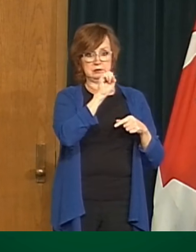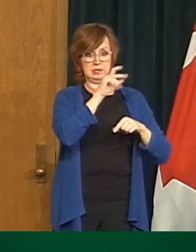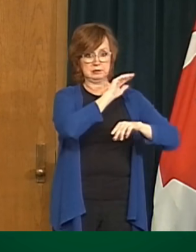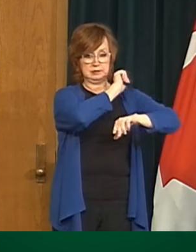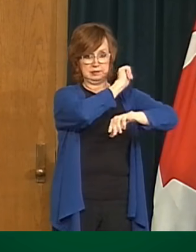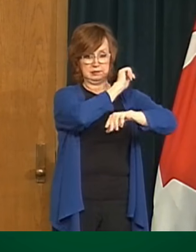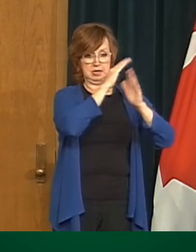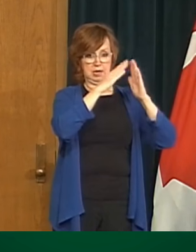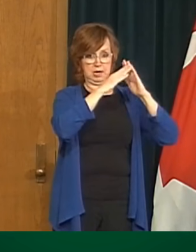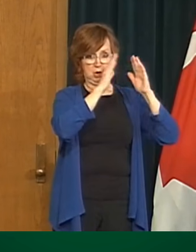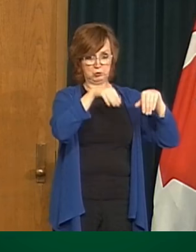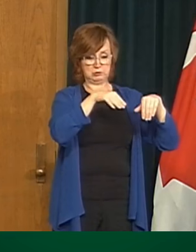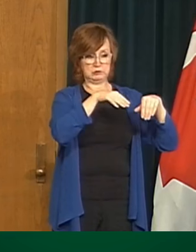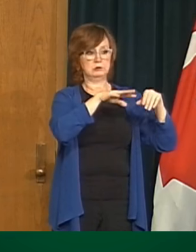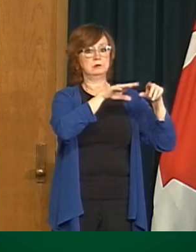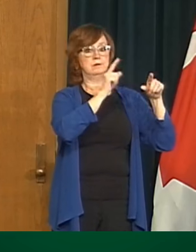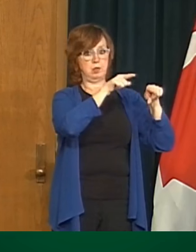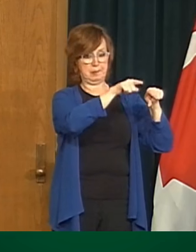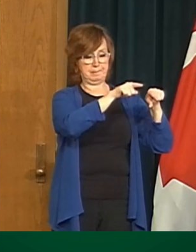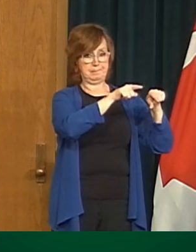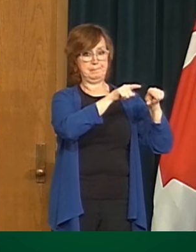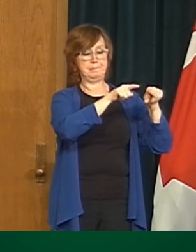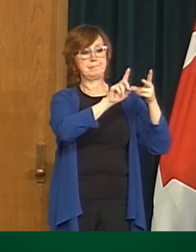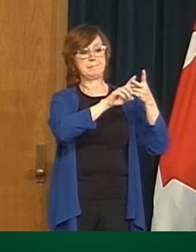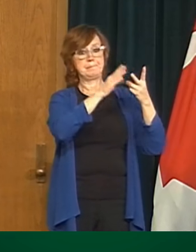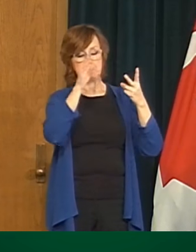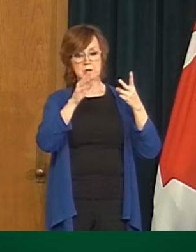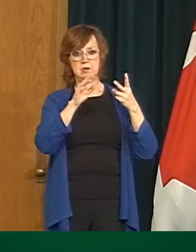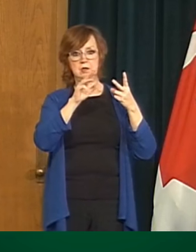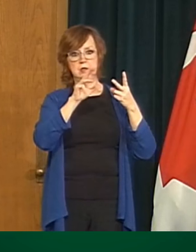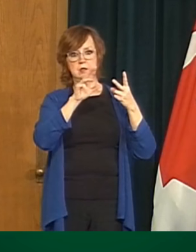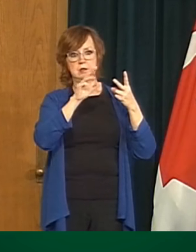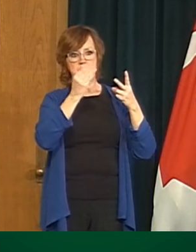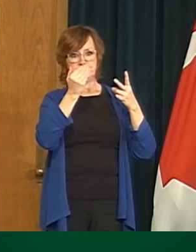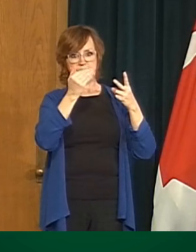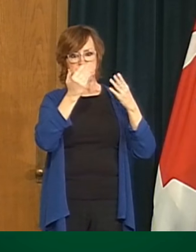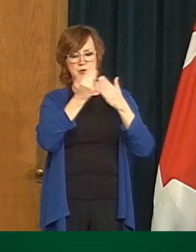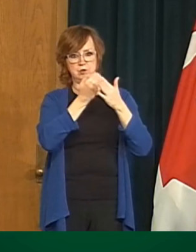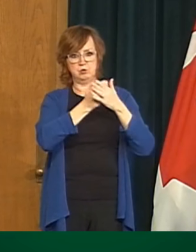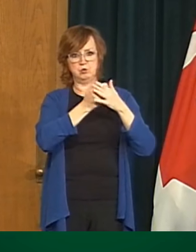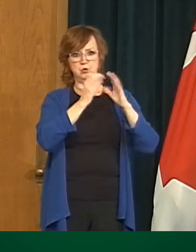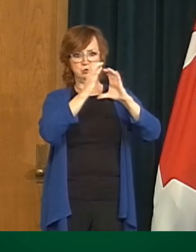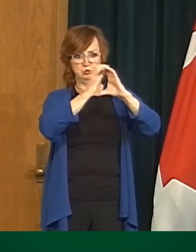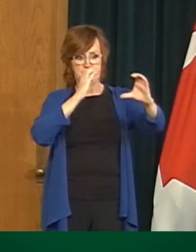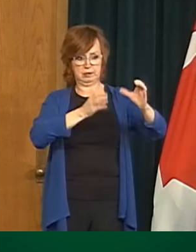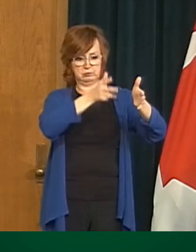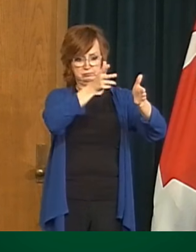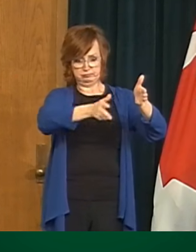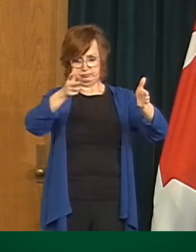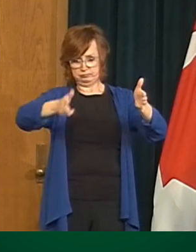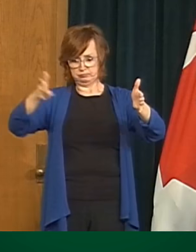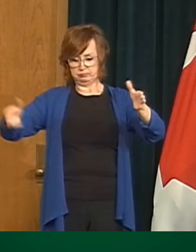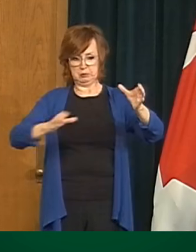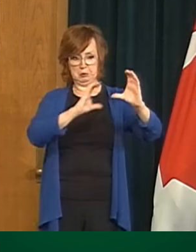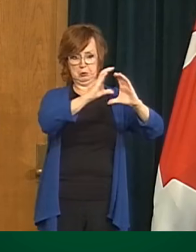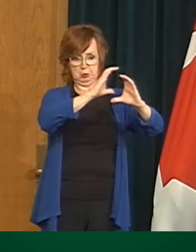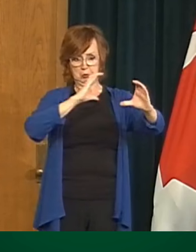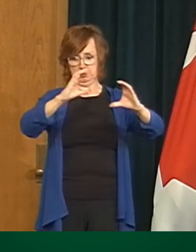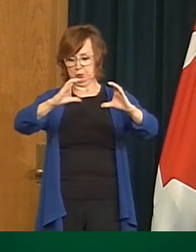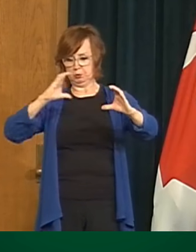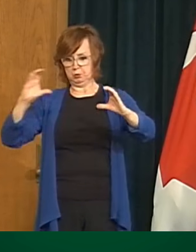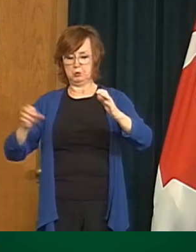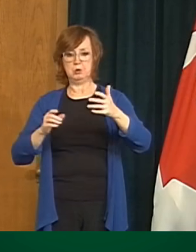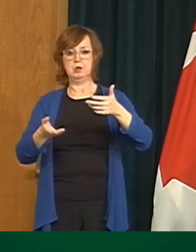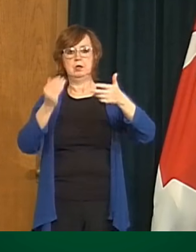for self-isolation, and also in addition to the 20 to 30 places that we have outfitted in the school in the community as